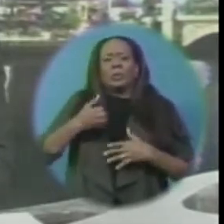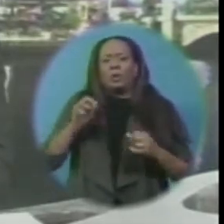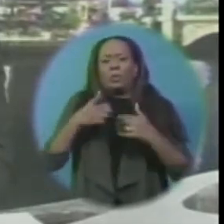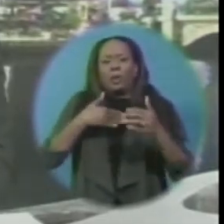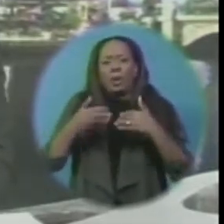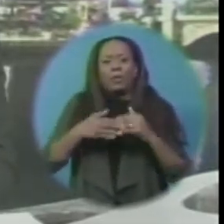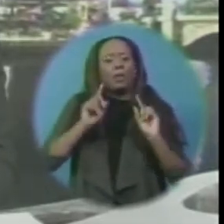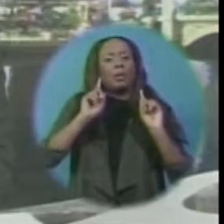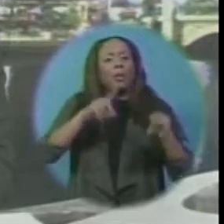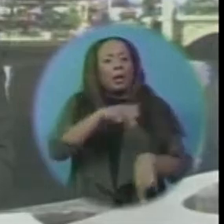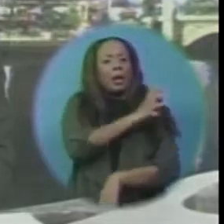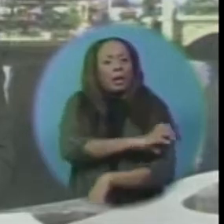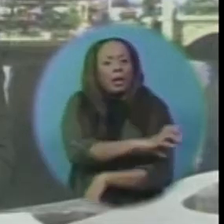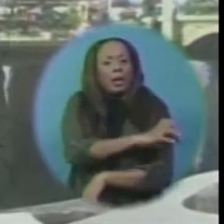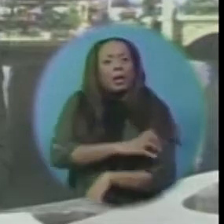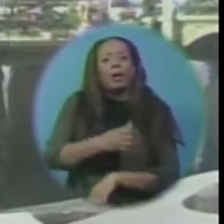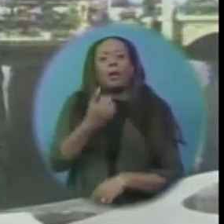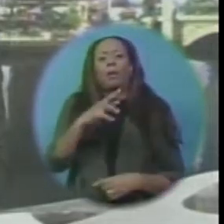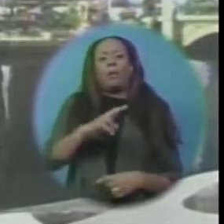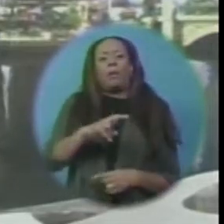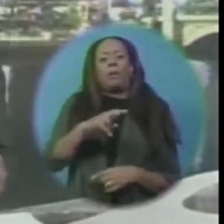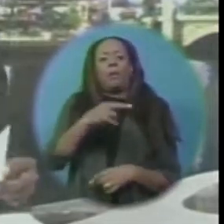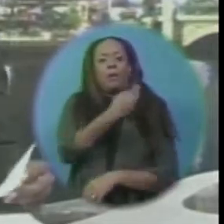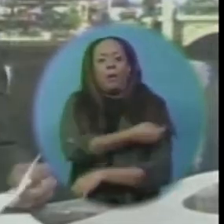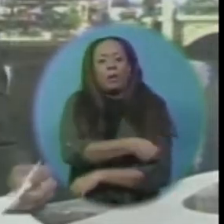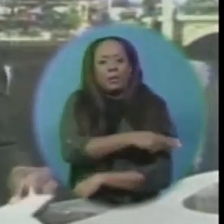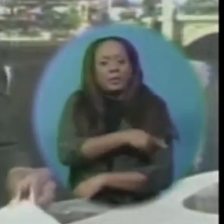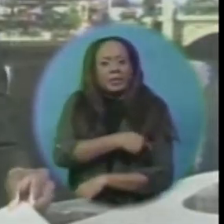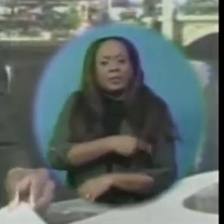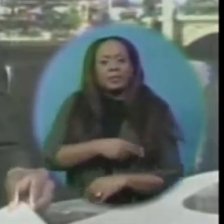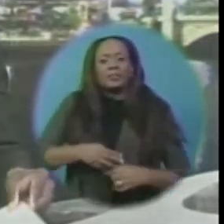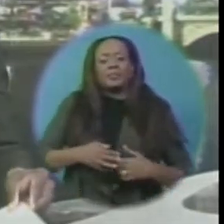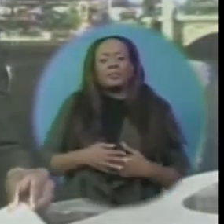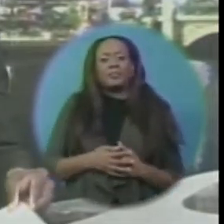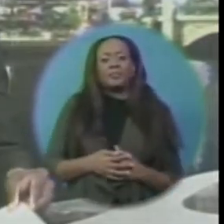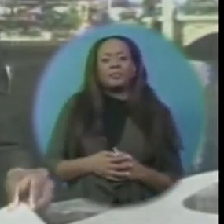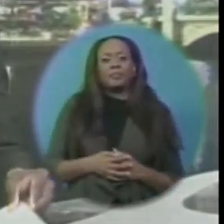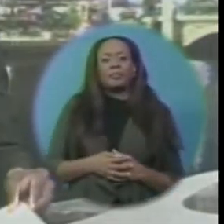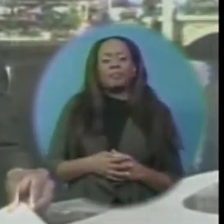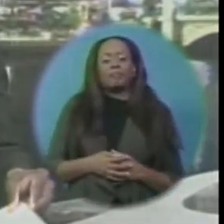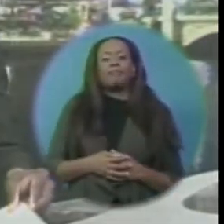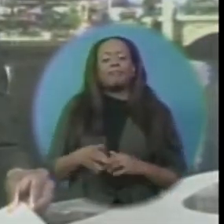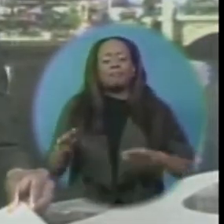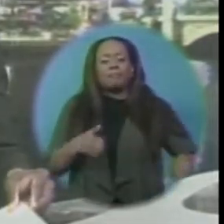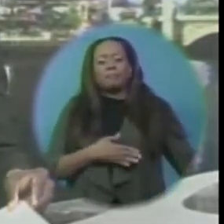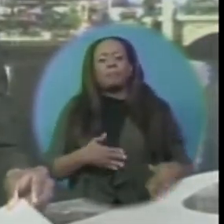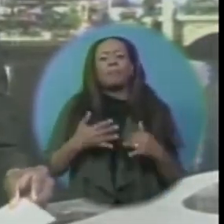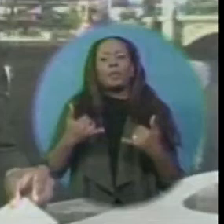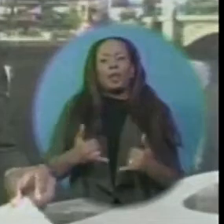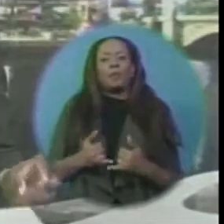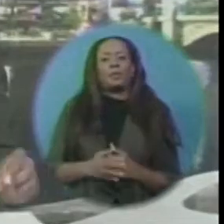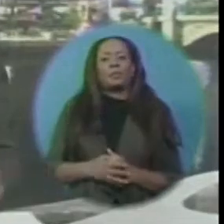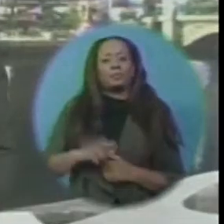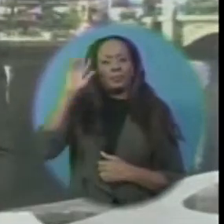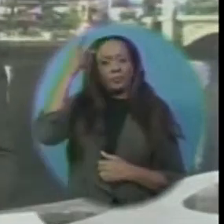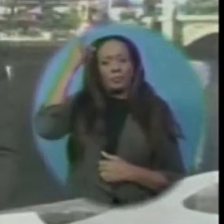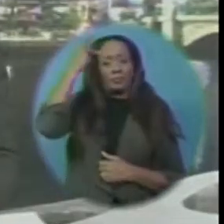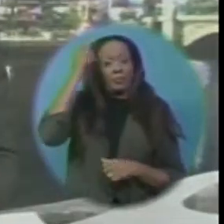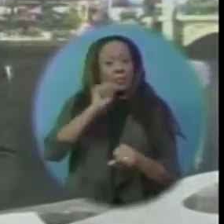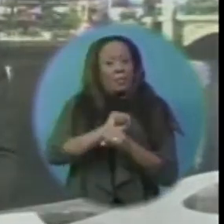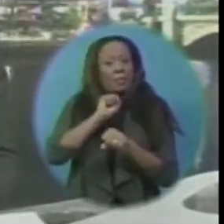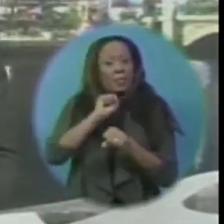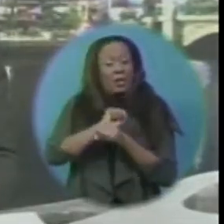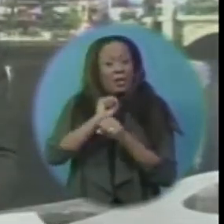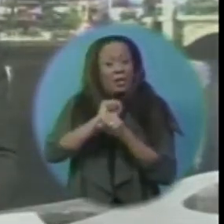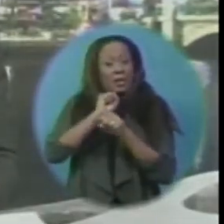Accident and Emergency Department of the Queen Elizabeth Hospital. We now turn to the Upper House and hear that Minister of Labor,